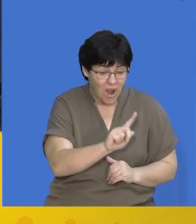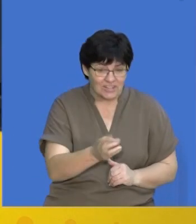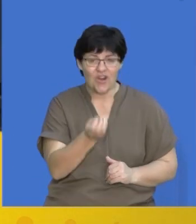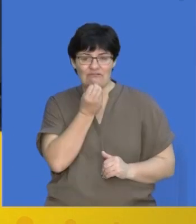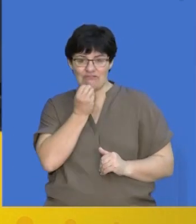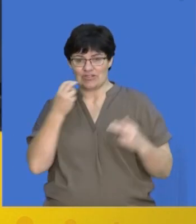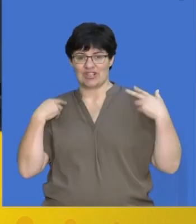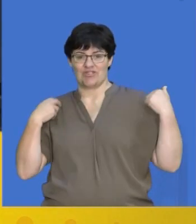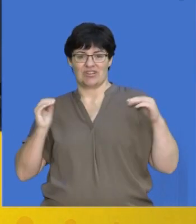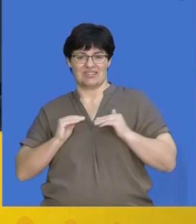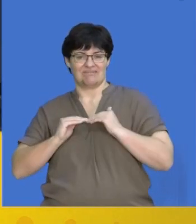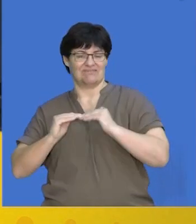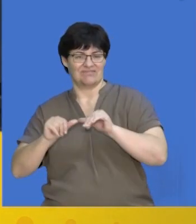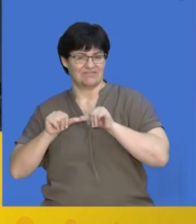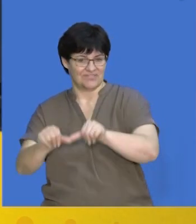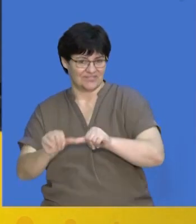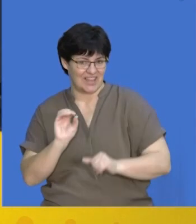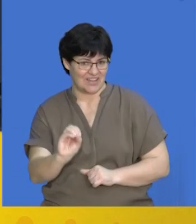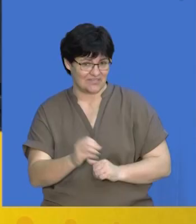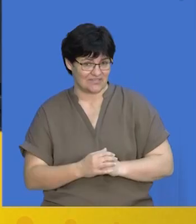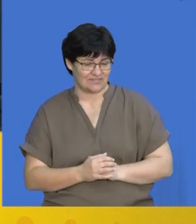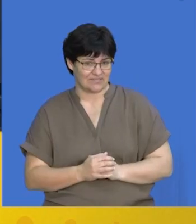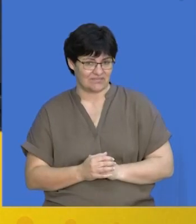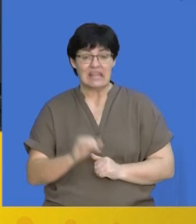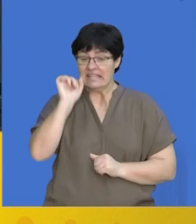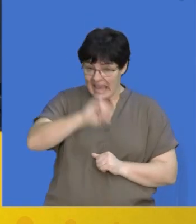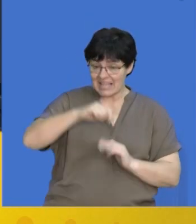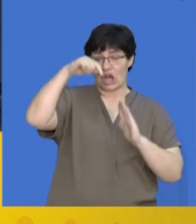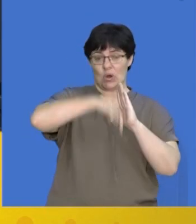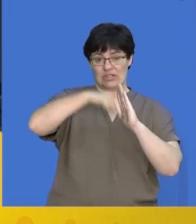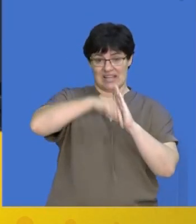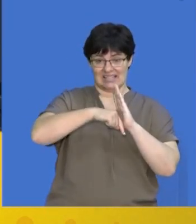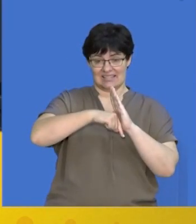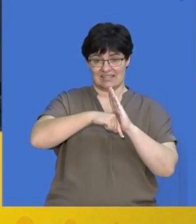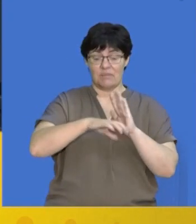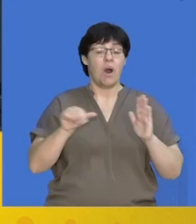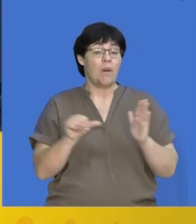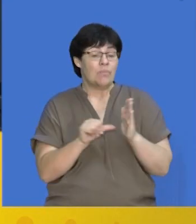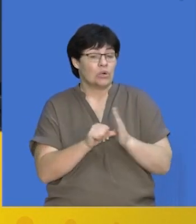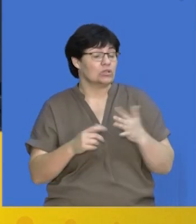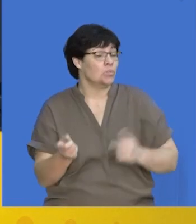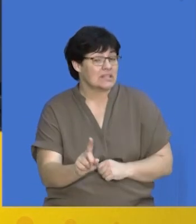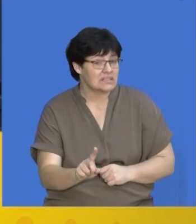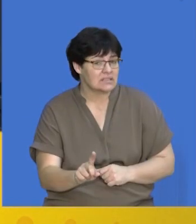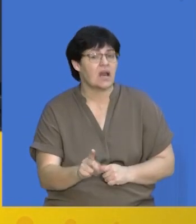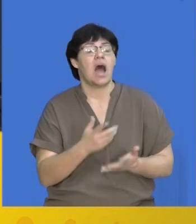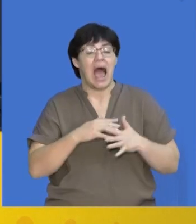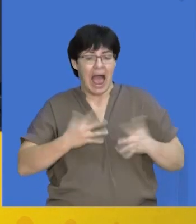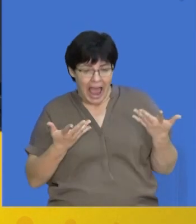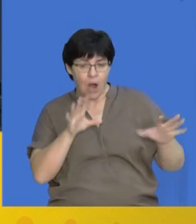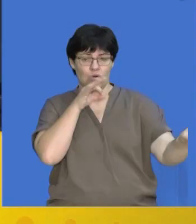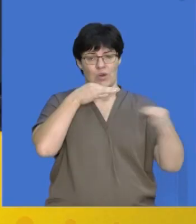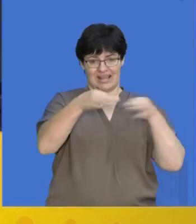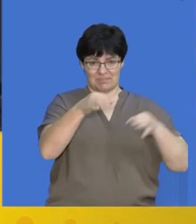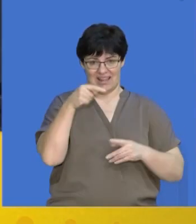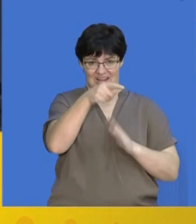where we are going with paragraph questions? It is about the content, but what's more important is how you qualify